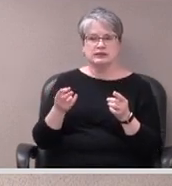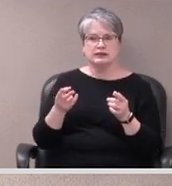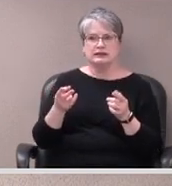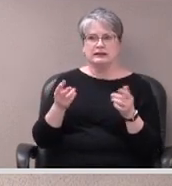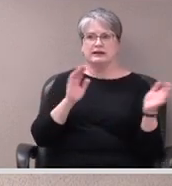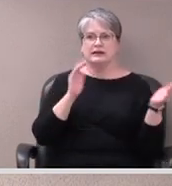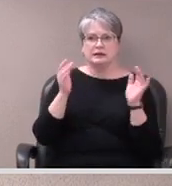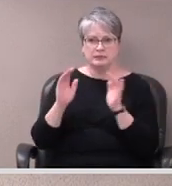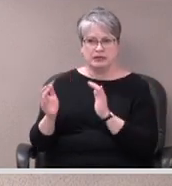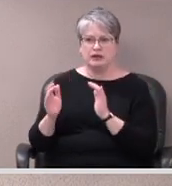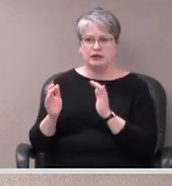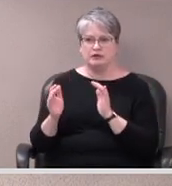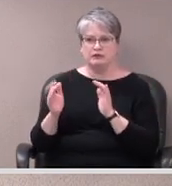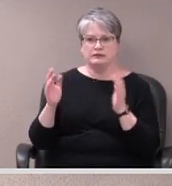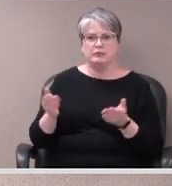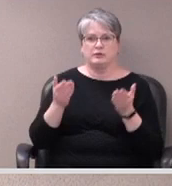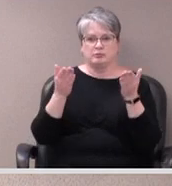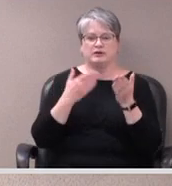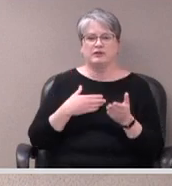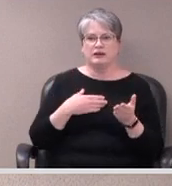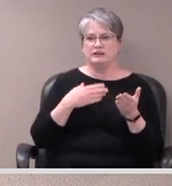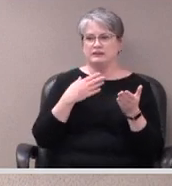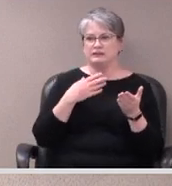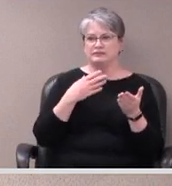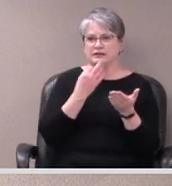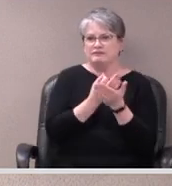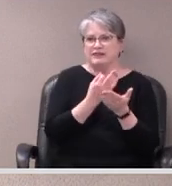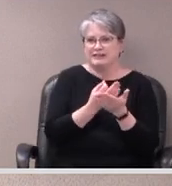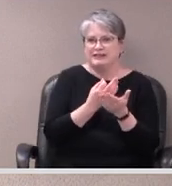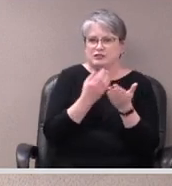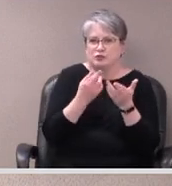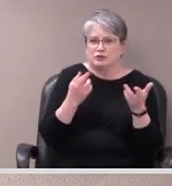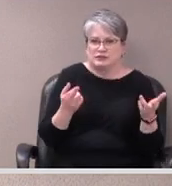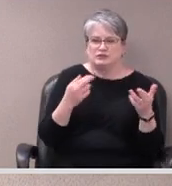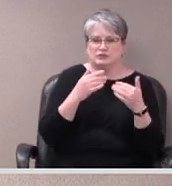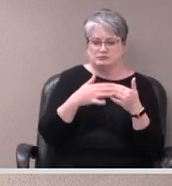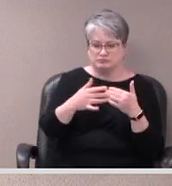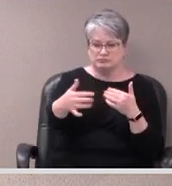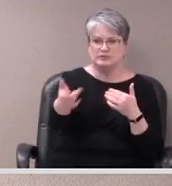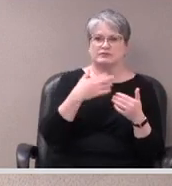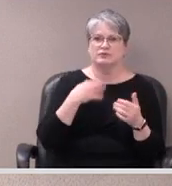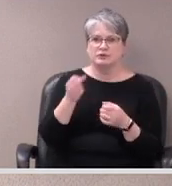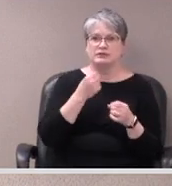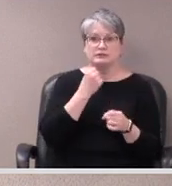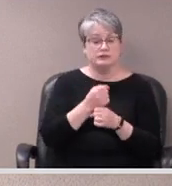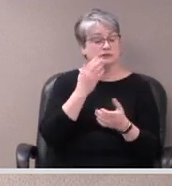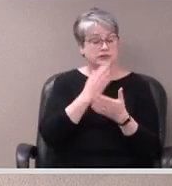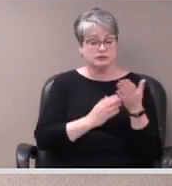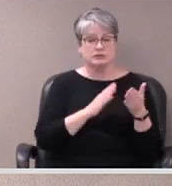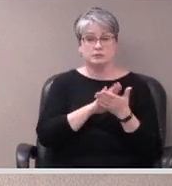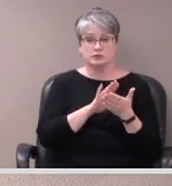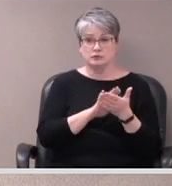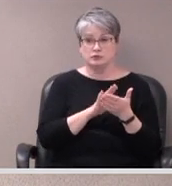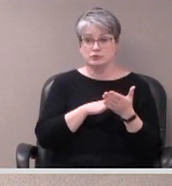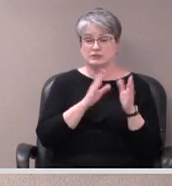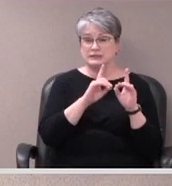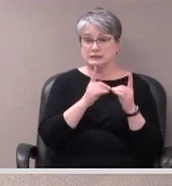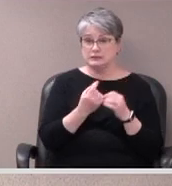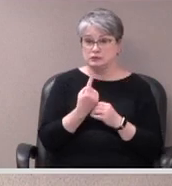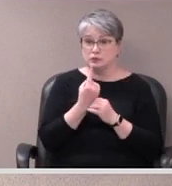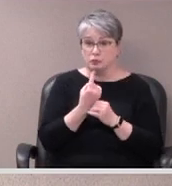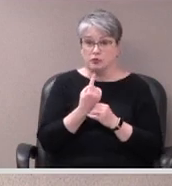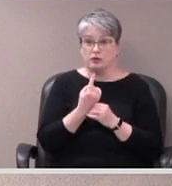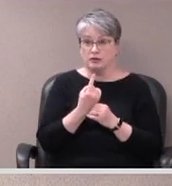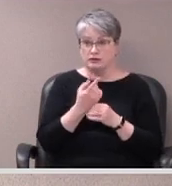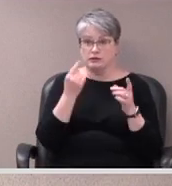have provided financial resources for as the year goes forward? In some of the schools in District 1,